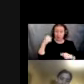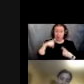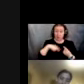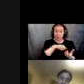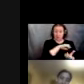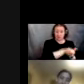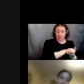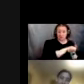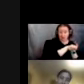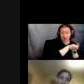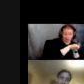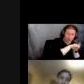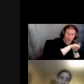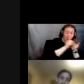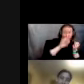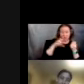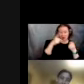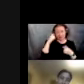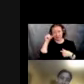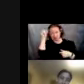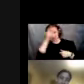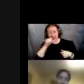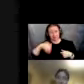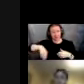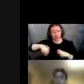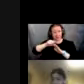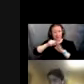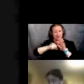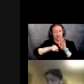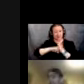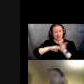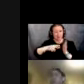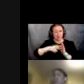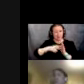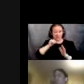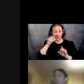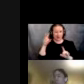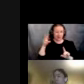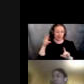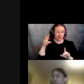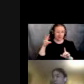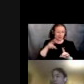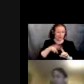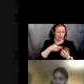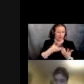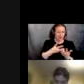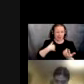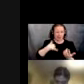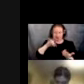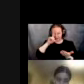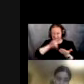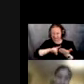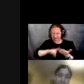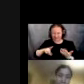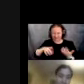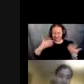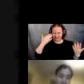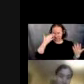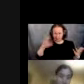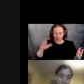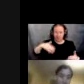George, or because Alaska wasn't a state, if that did not apply. I have unfortunately not figured that out yet.